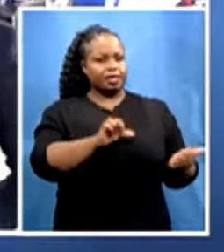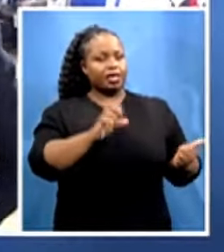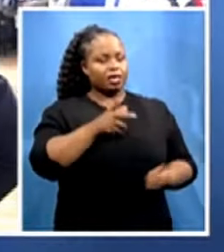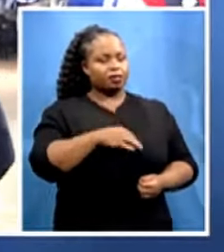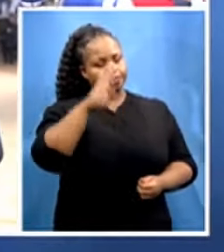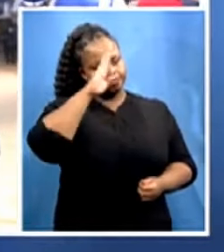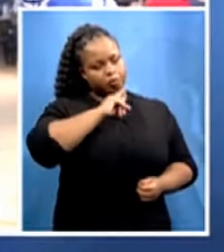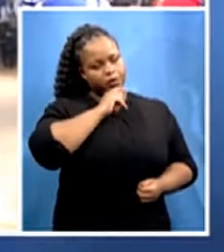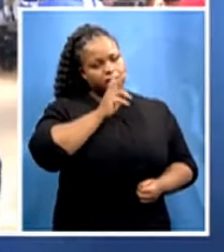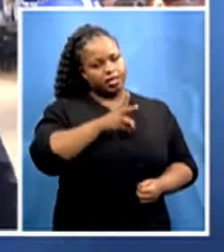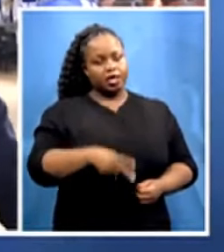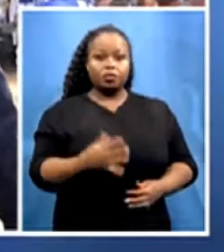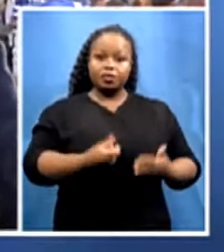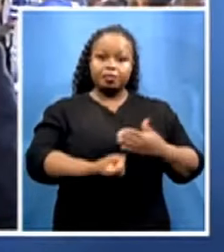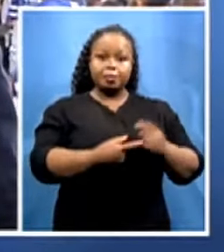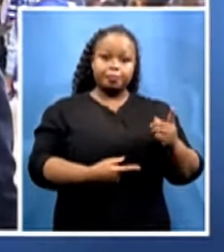you are?